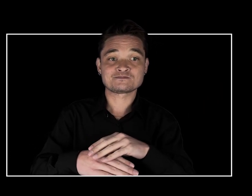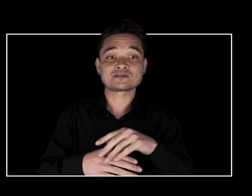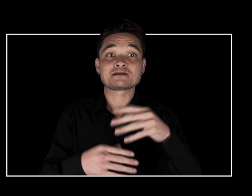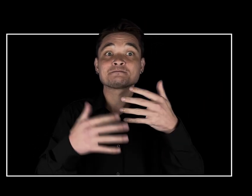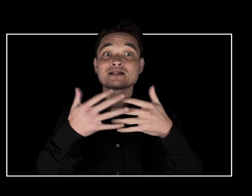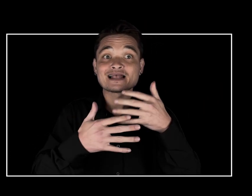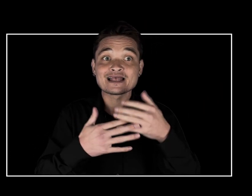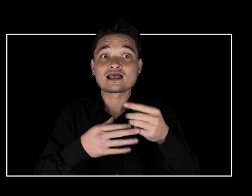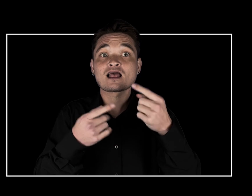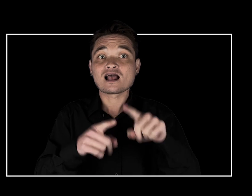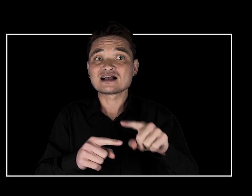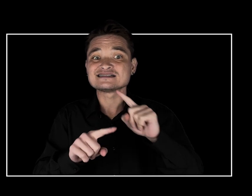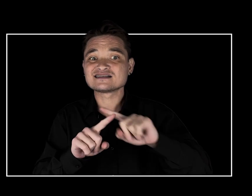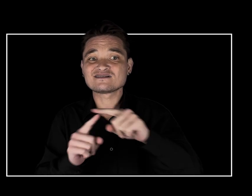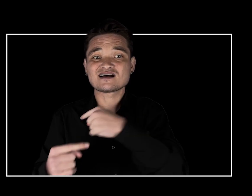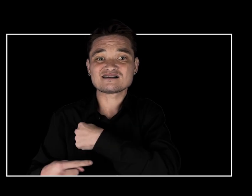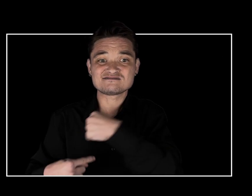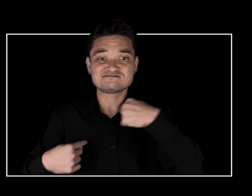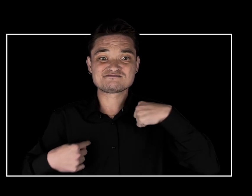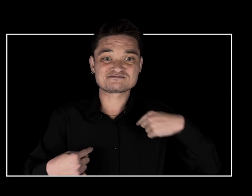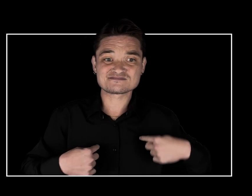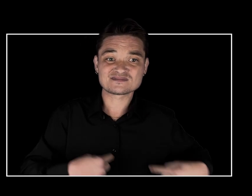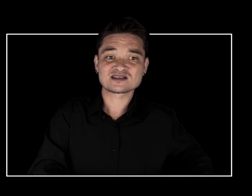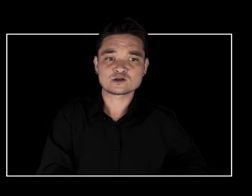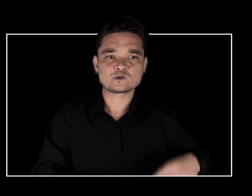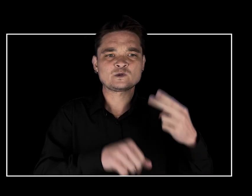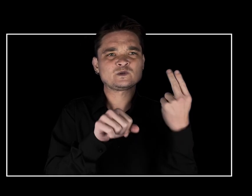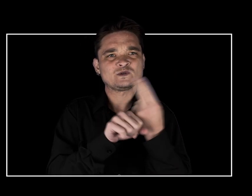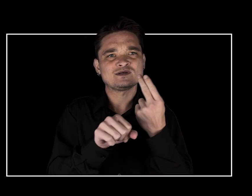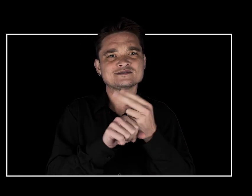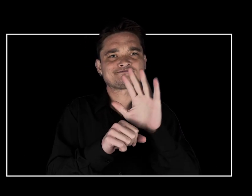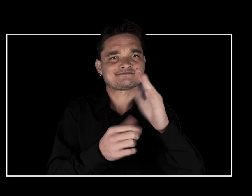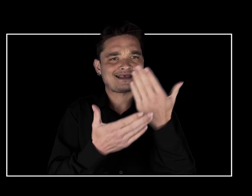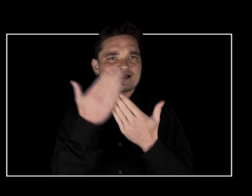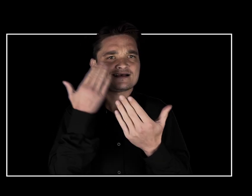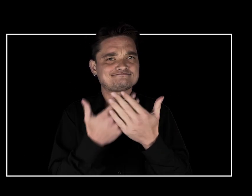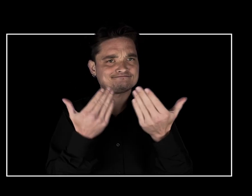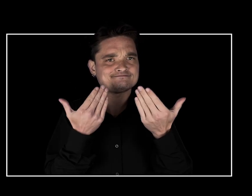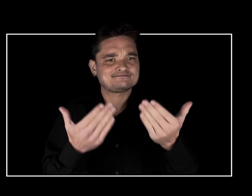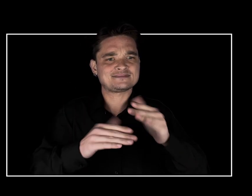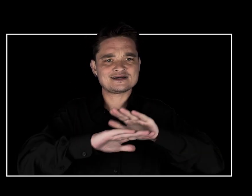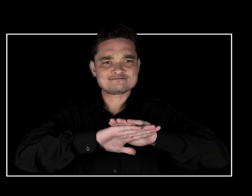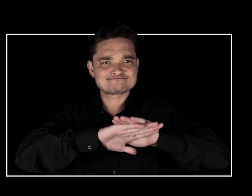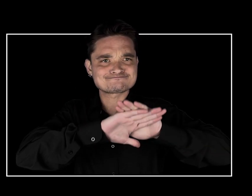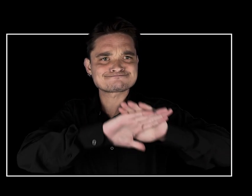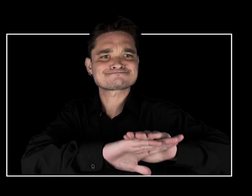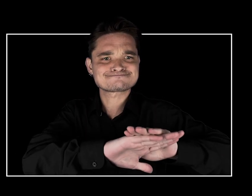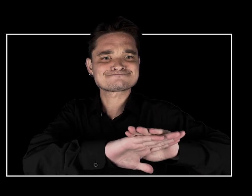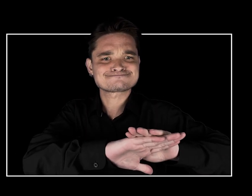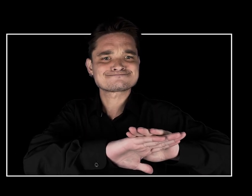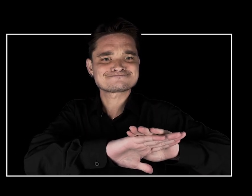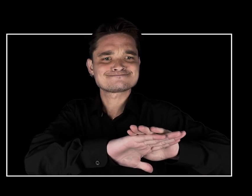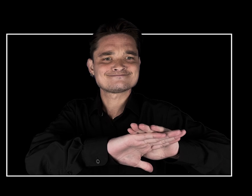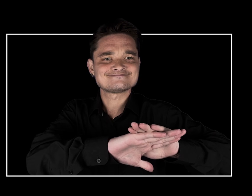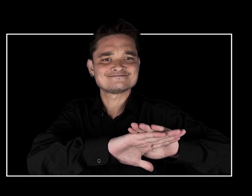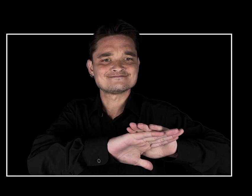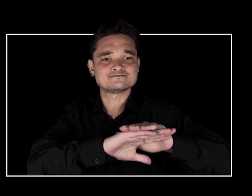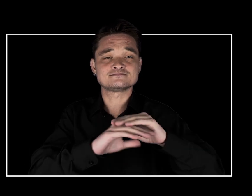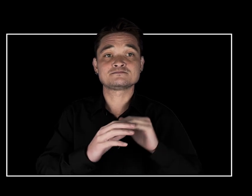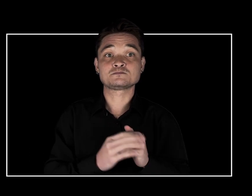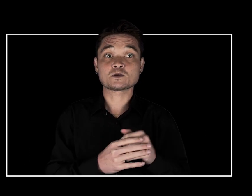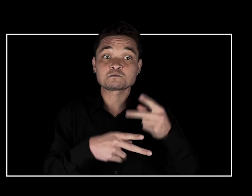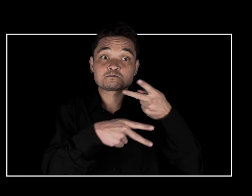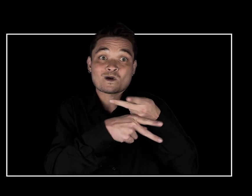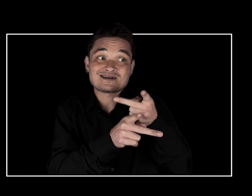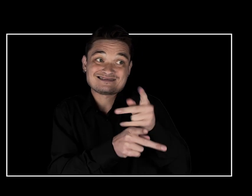or groin, use direct pressure and packing only, but not a tourniquet. Products designed as tourniquets